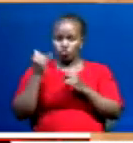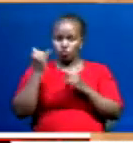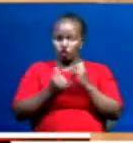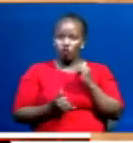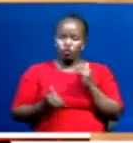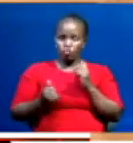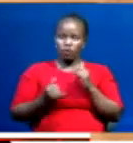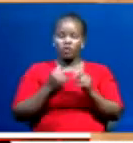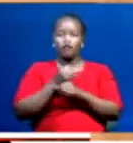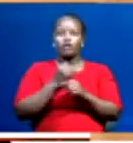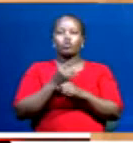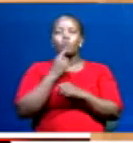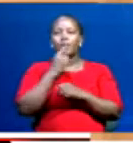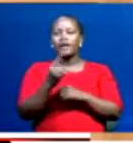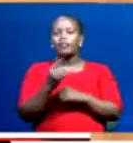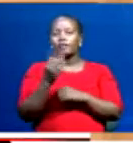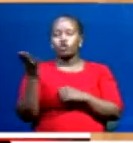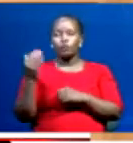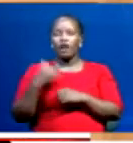a durable